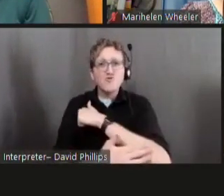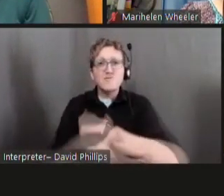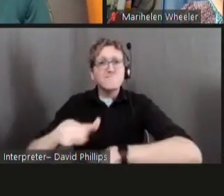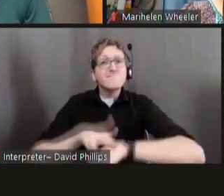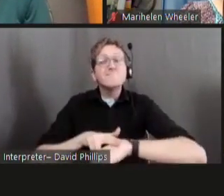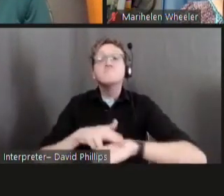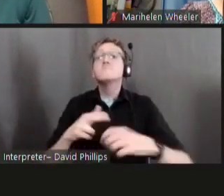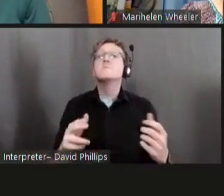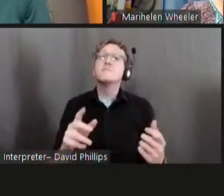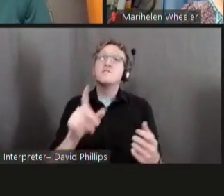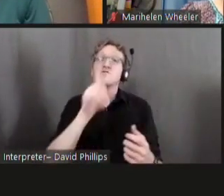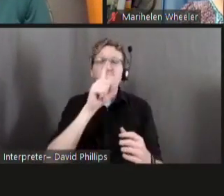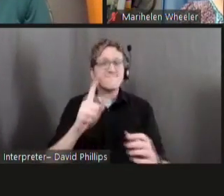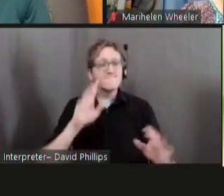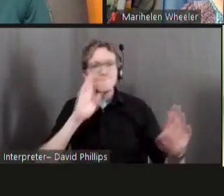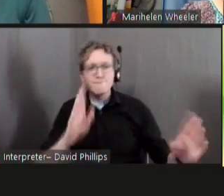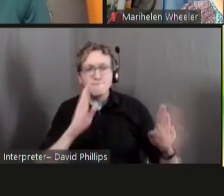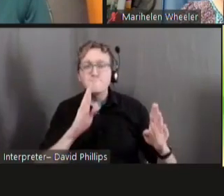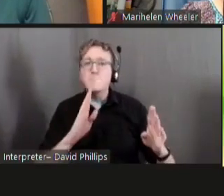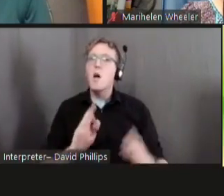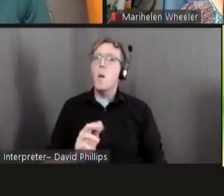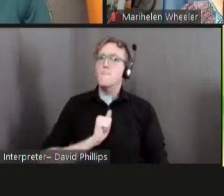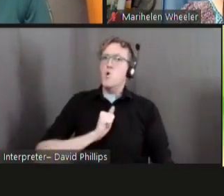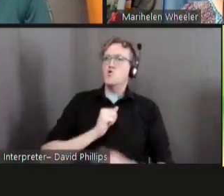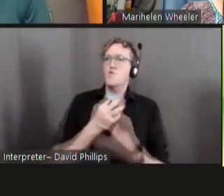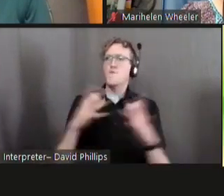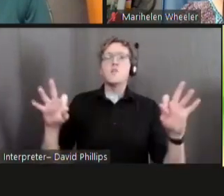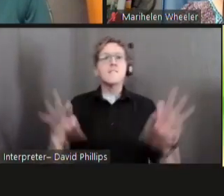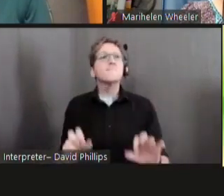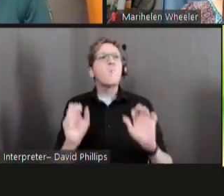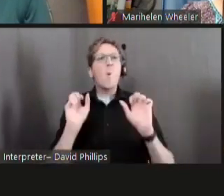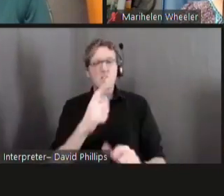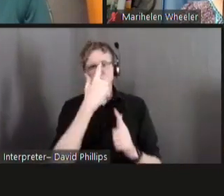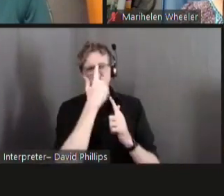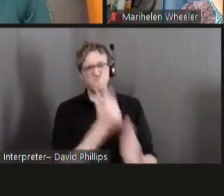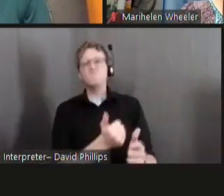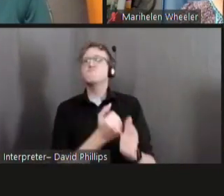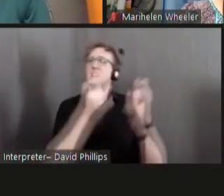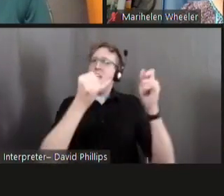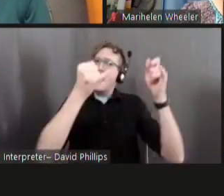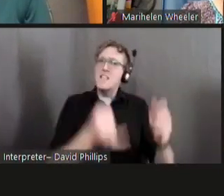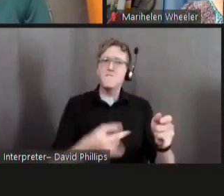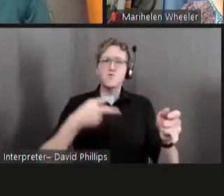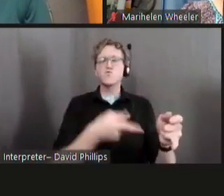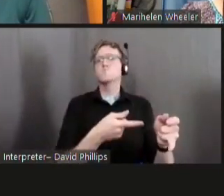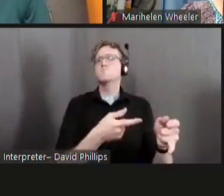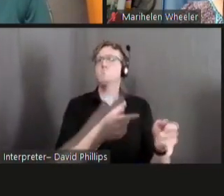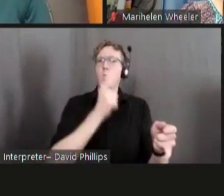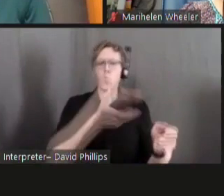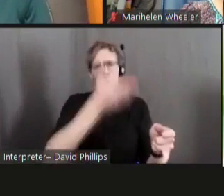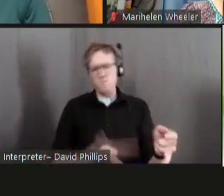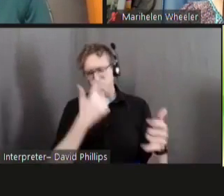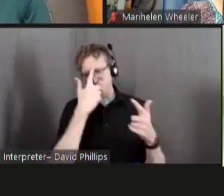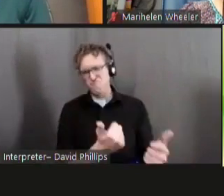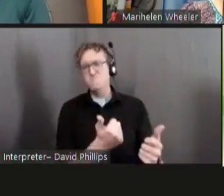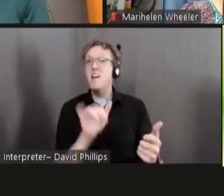for personal freedom, for our ability to really be allowed as individual to have self-determination is a value that I cheer